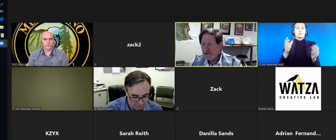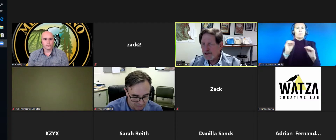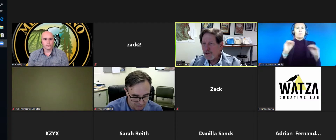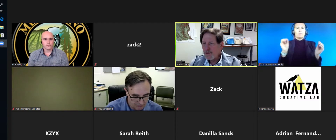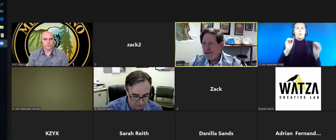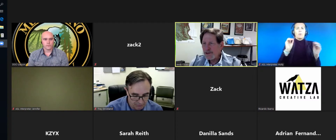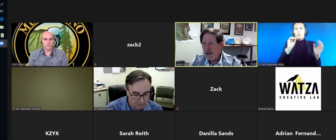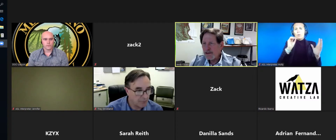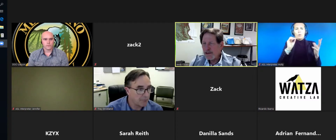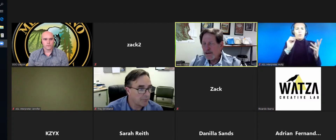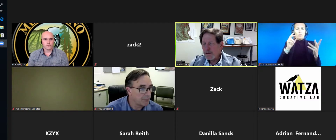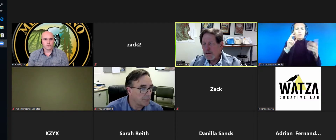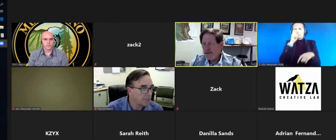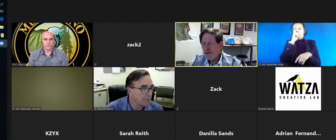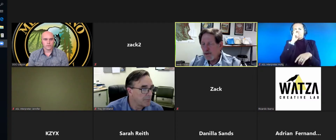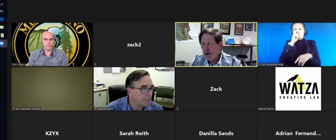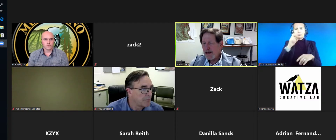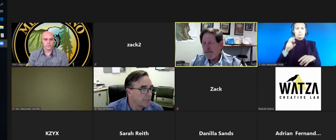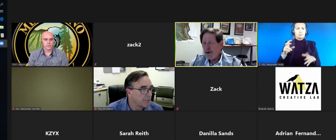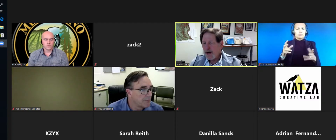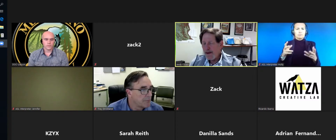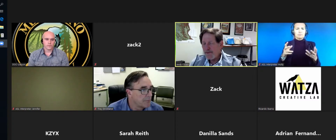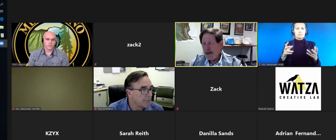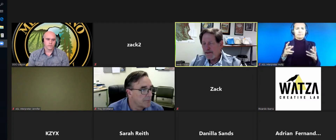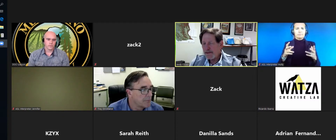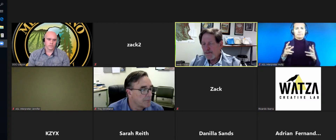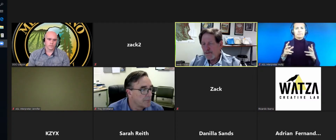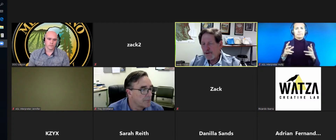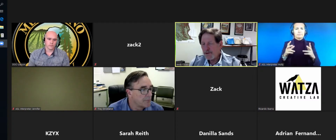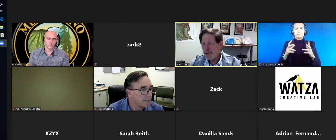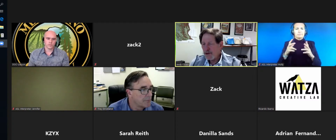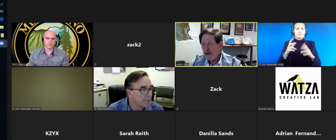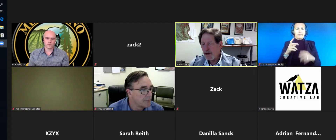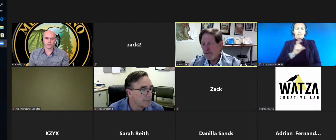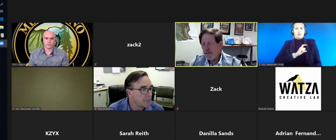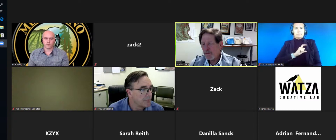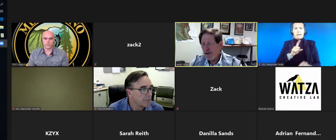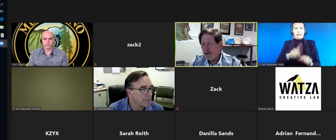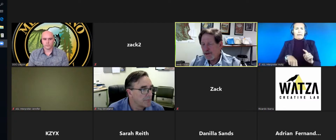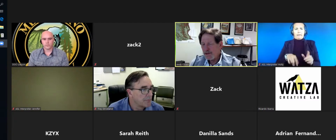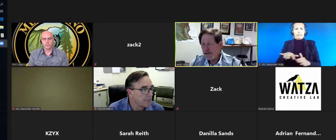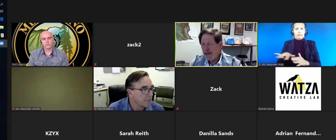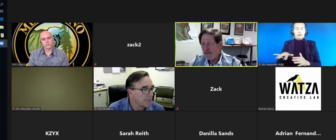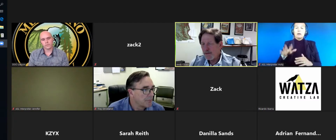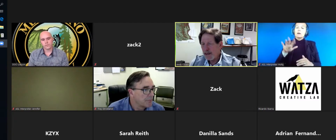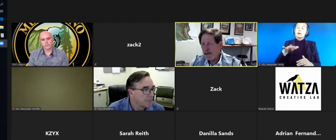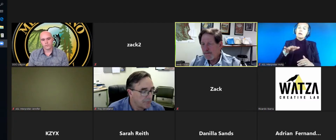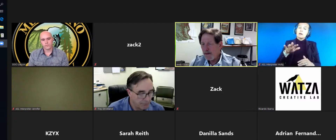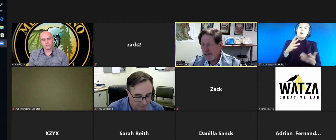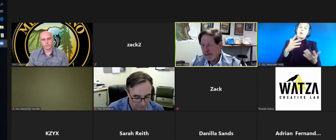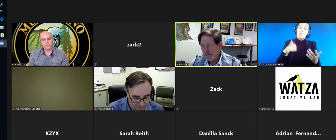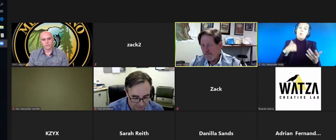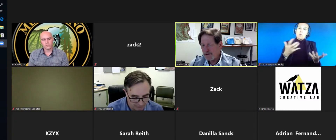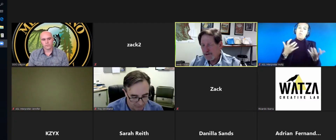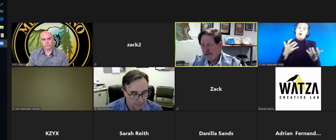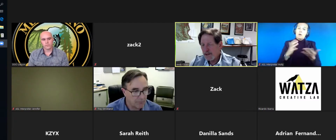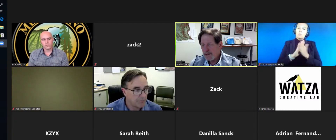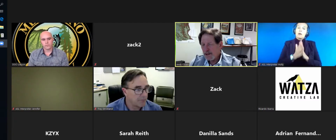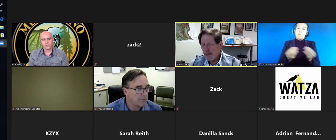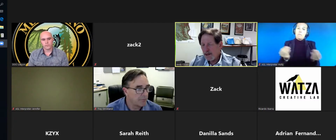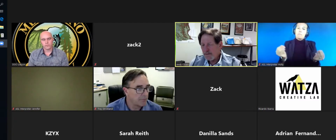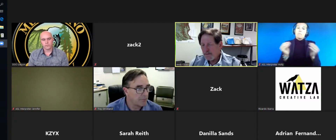I think that's a good question. I think, we want to get more heavy-handed with the law when we think that will make it a big